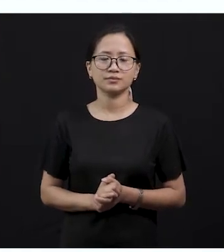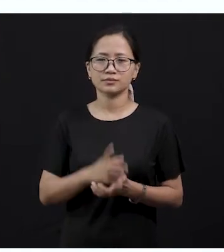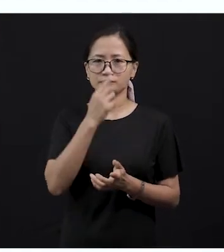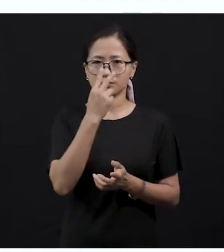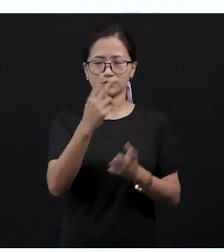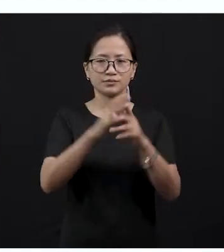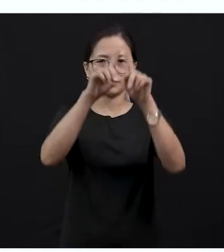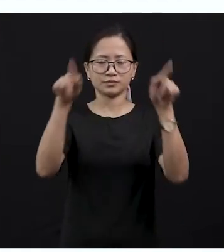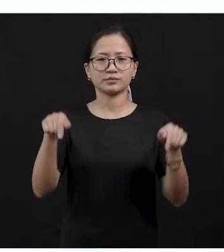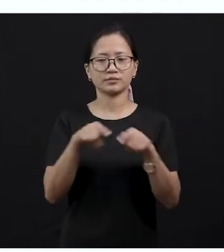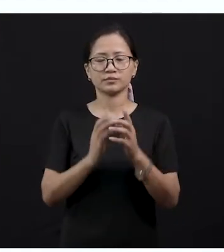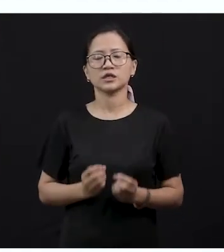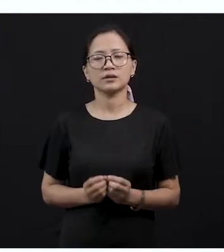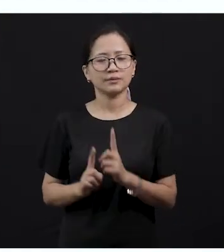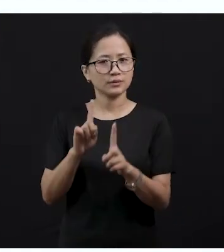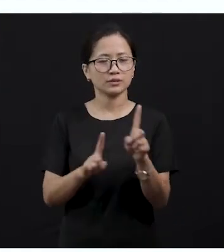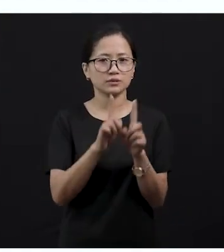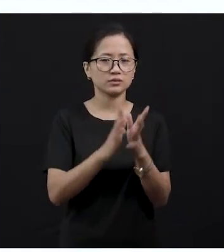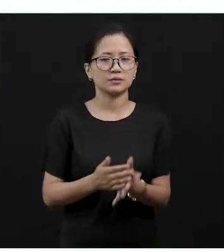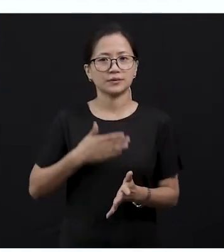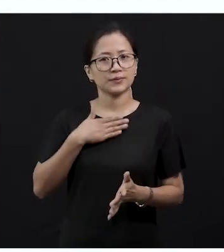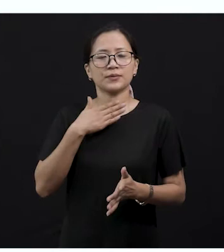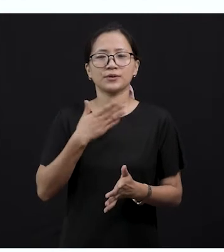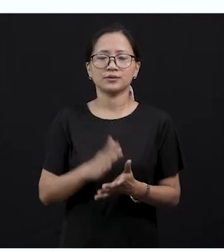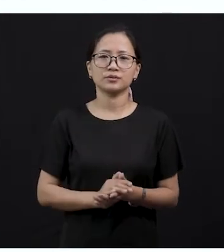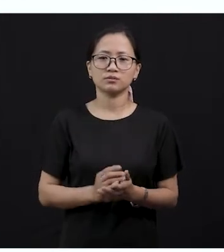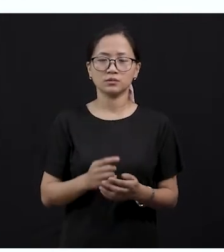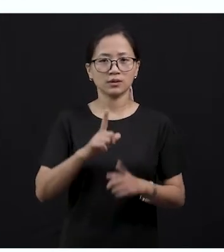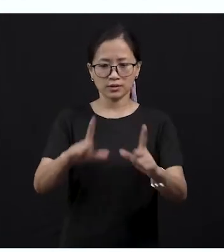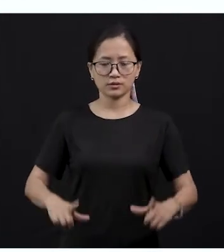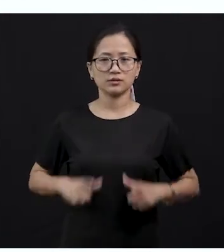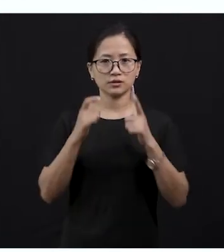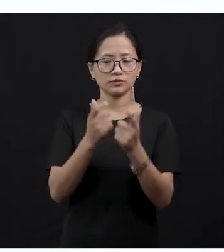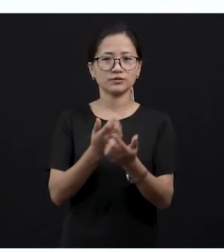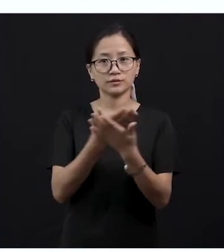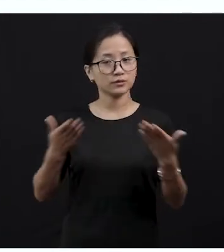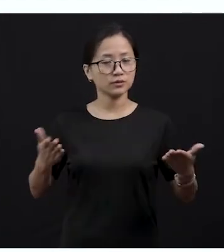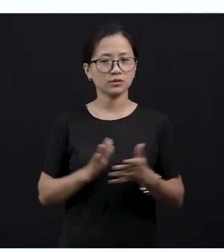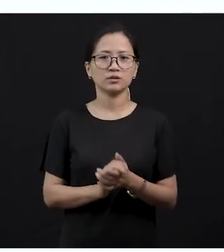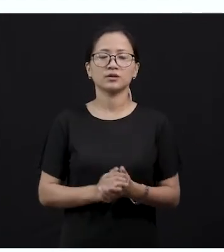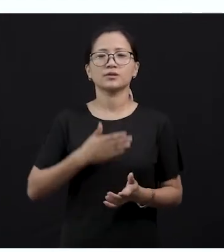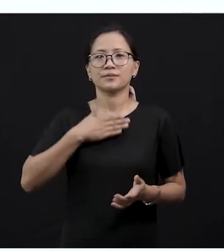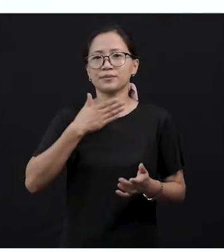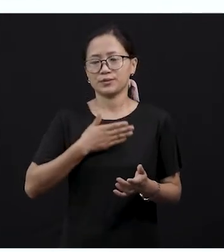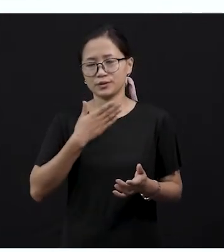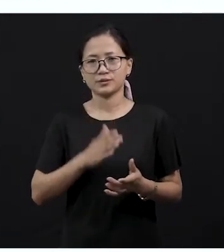also respire. So that means living organisms, we